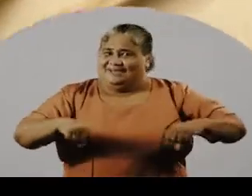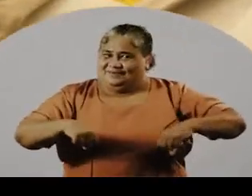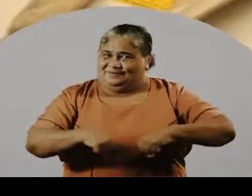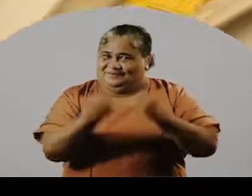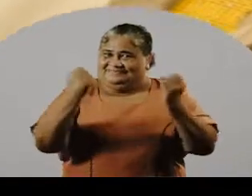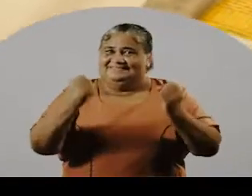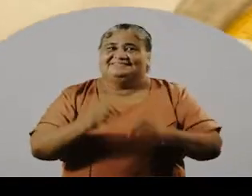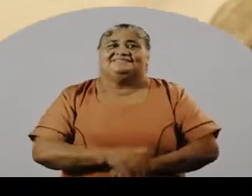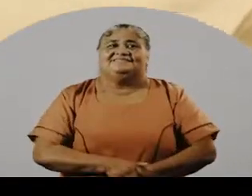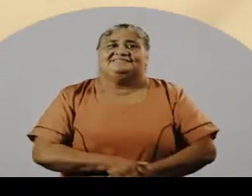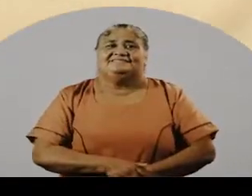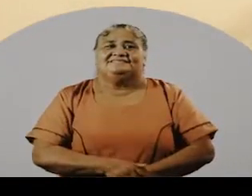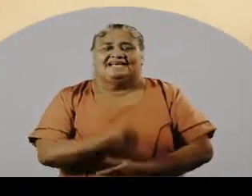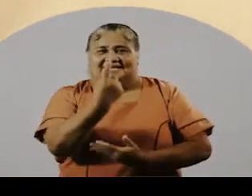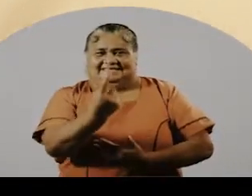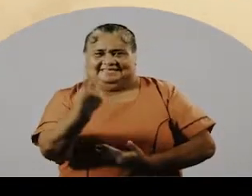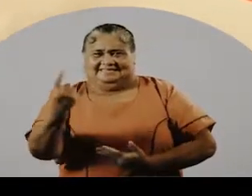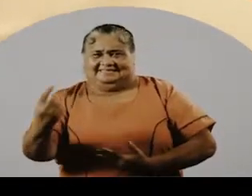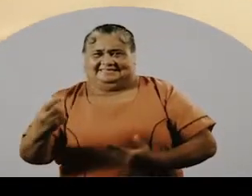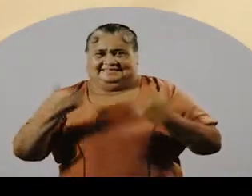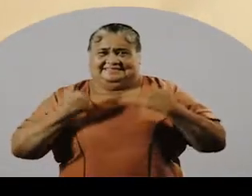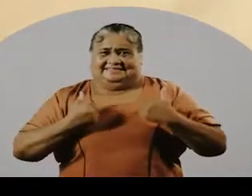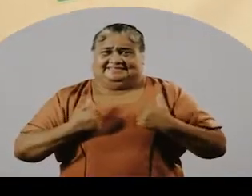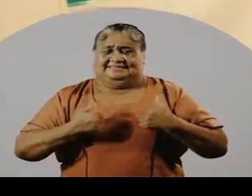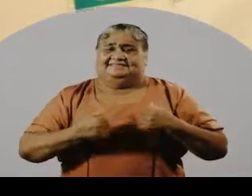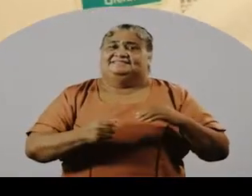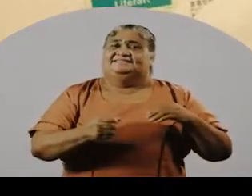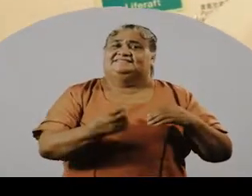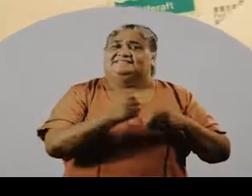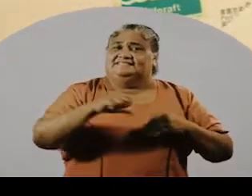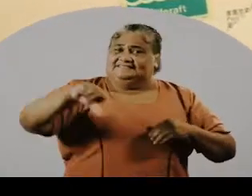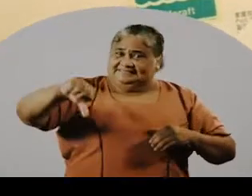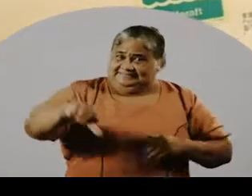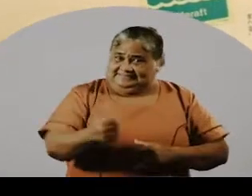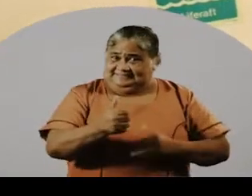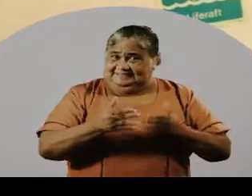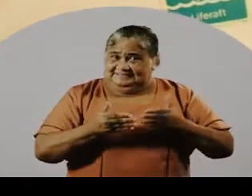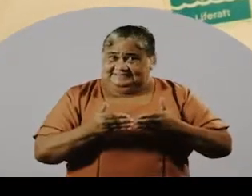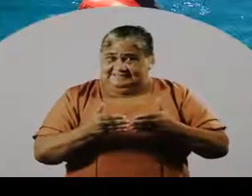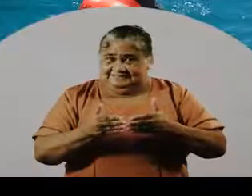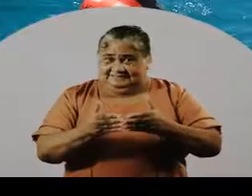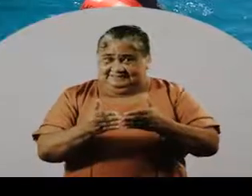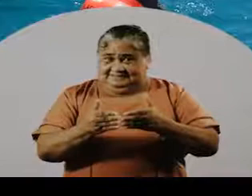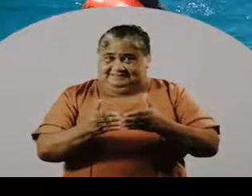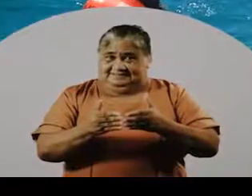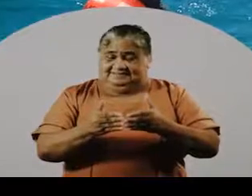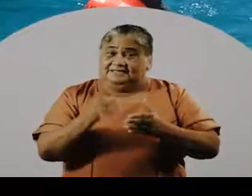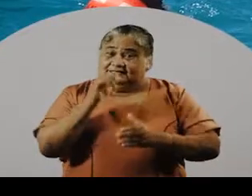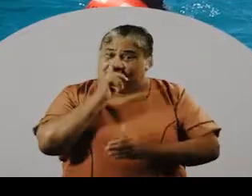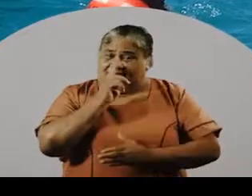emergency. Each life raft can hold up to 65 people.